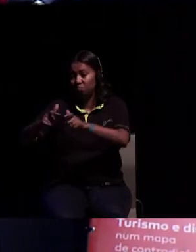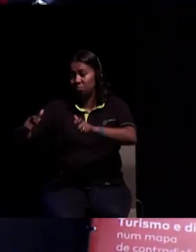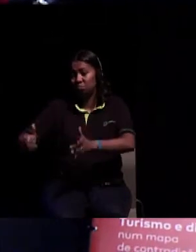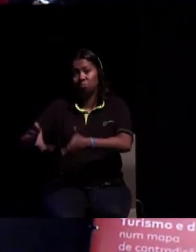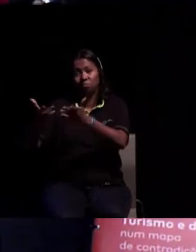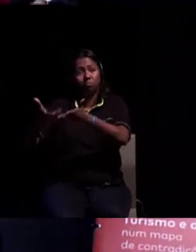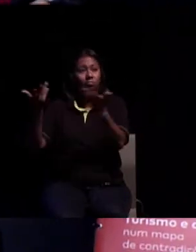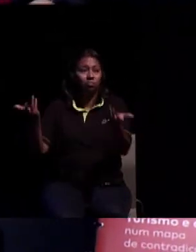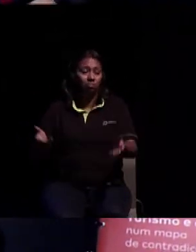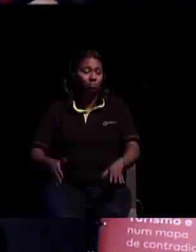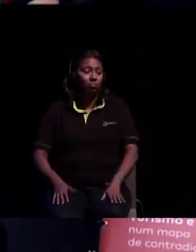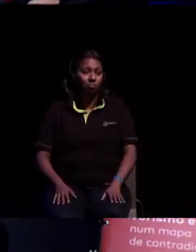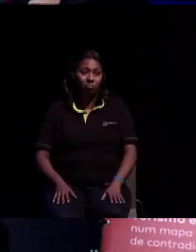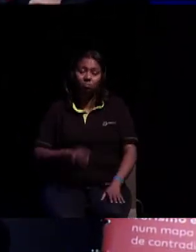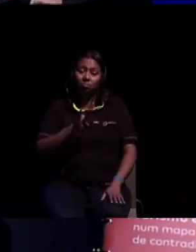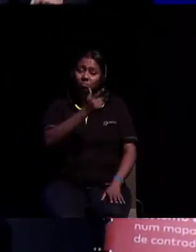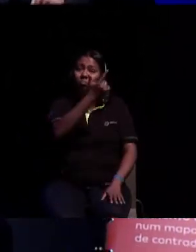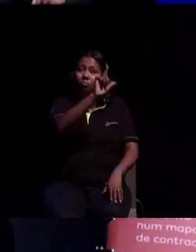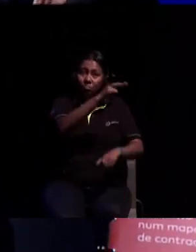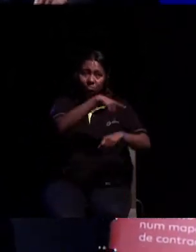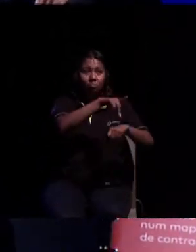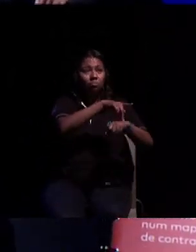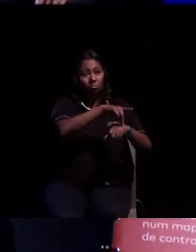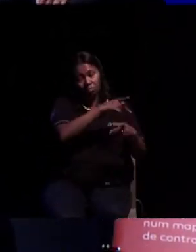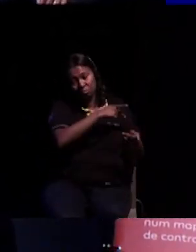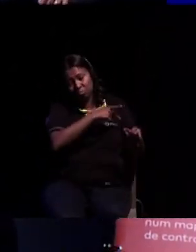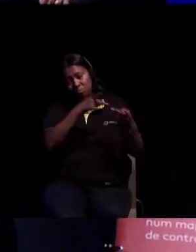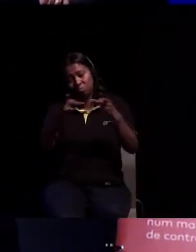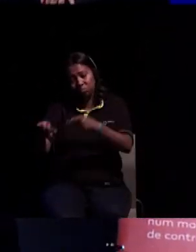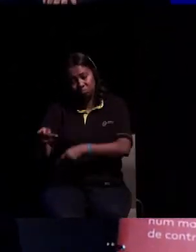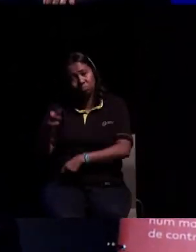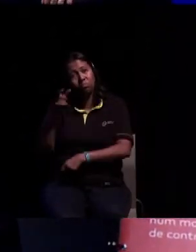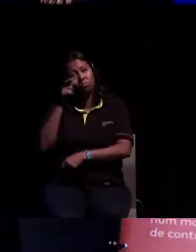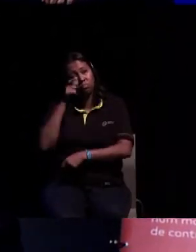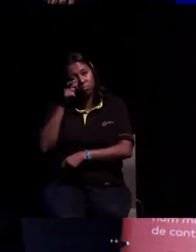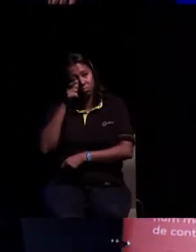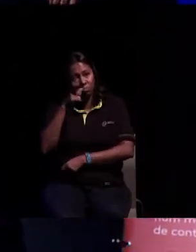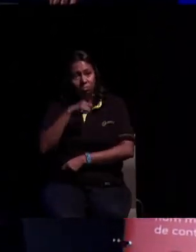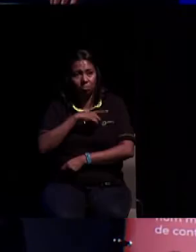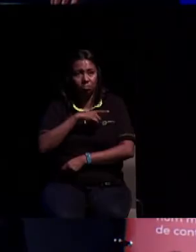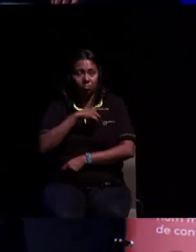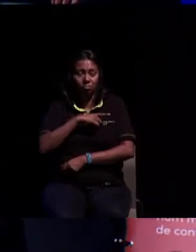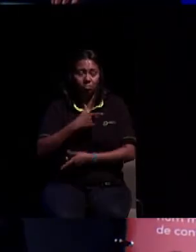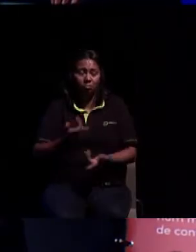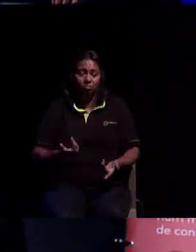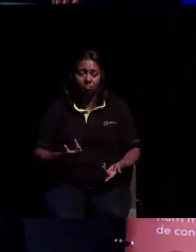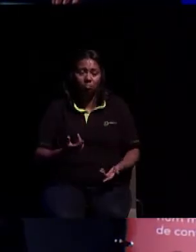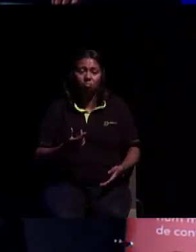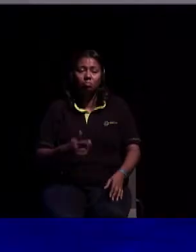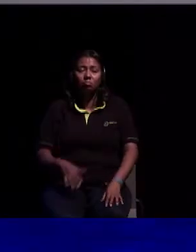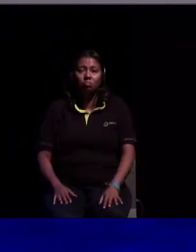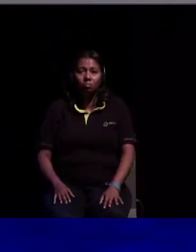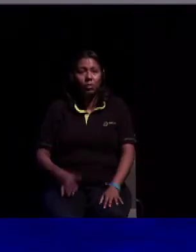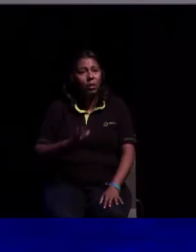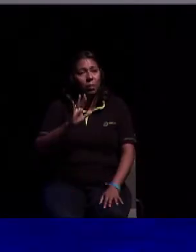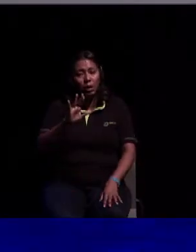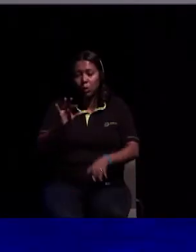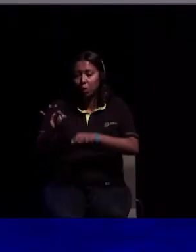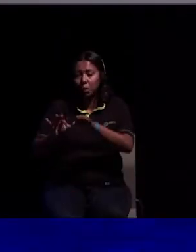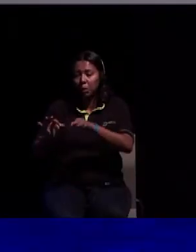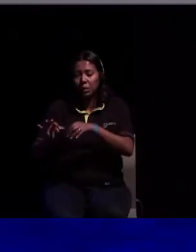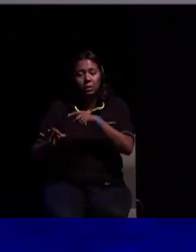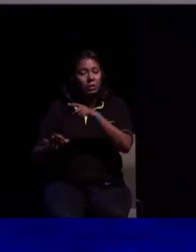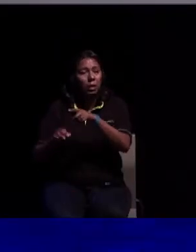that's the most promising hope. One of the difficulties is a lot of these Aboriginal operations are far from the